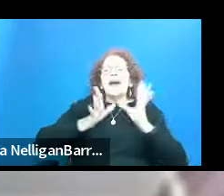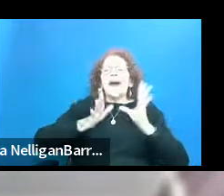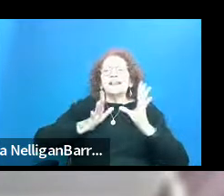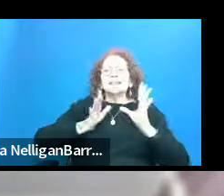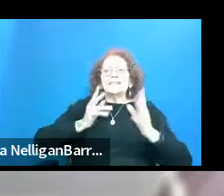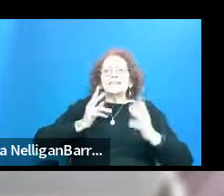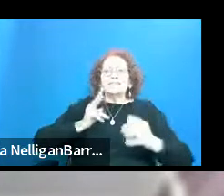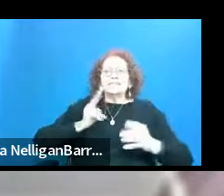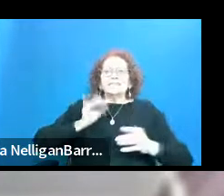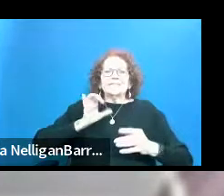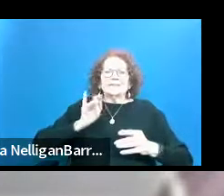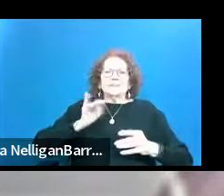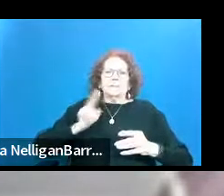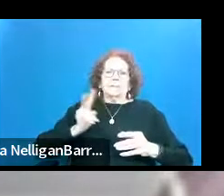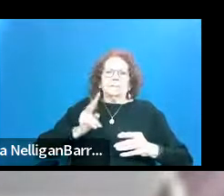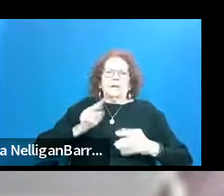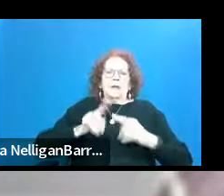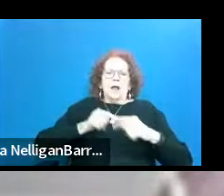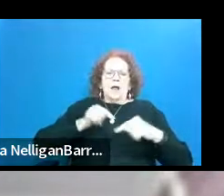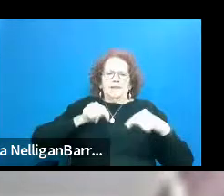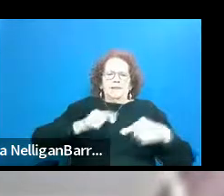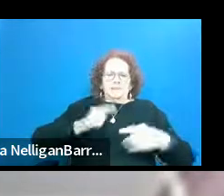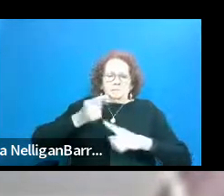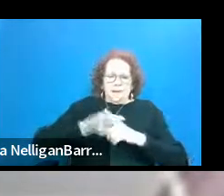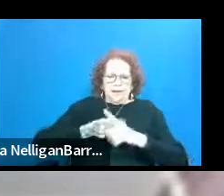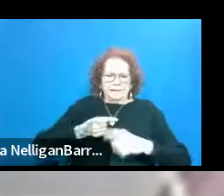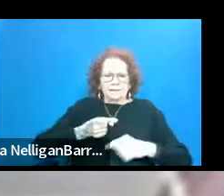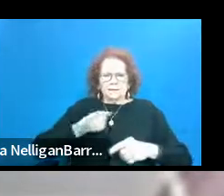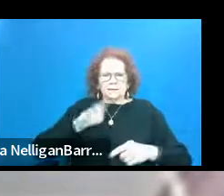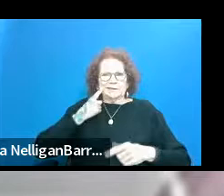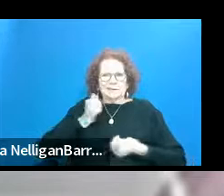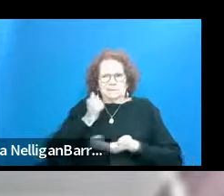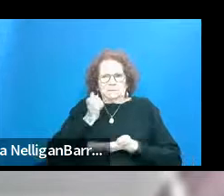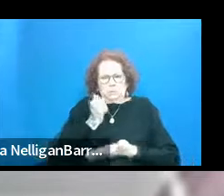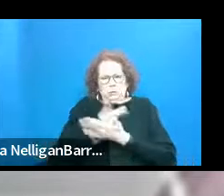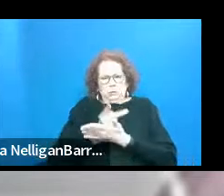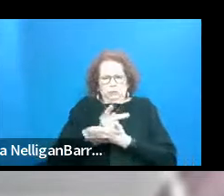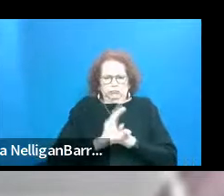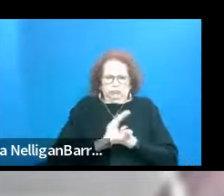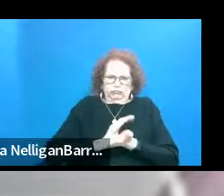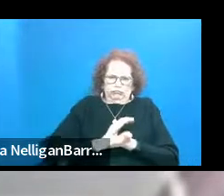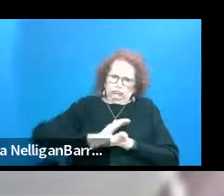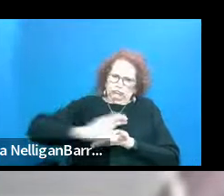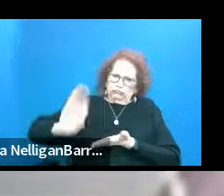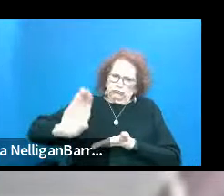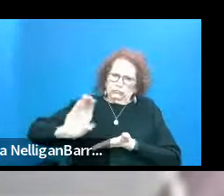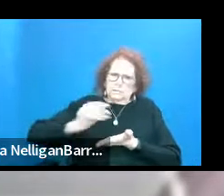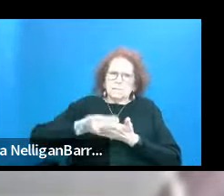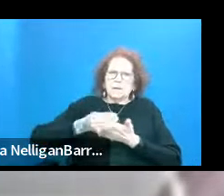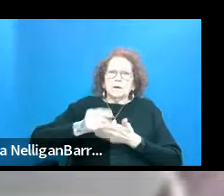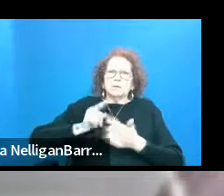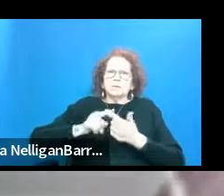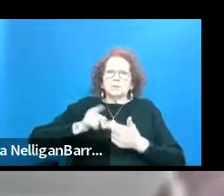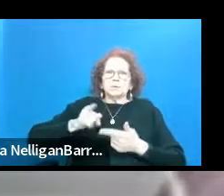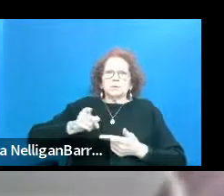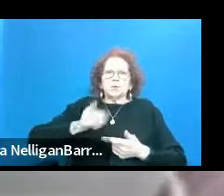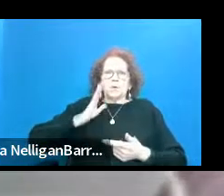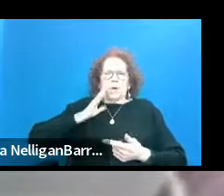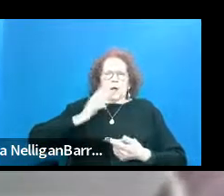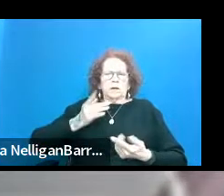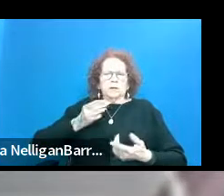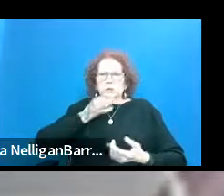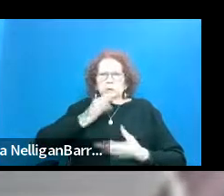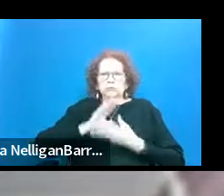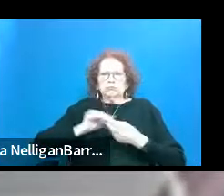this month we're just approving the allocation. Other items will still come before the council in the coming months. And I've had